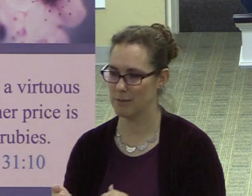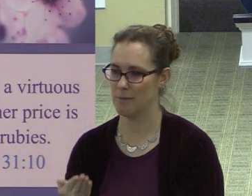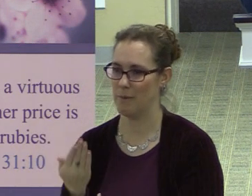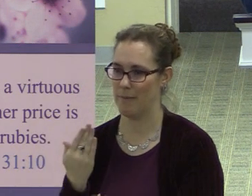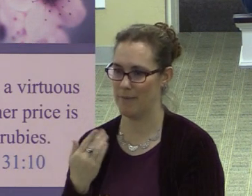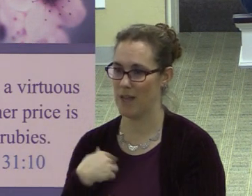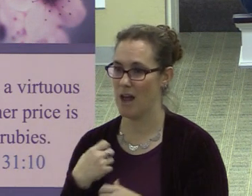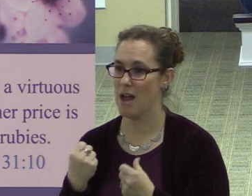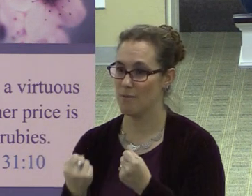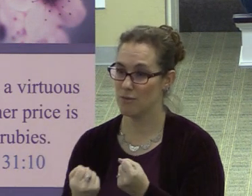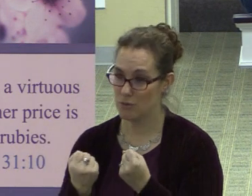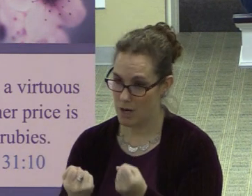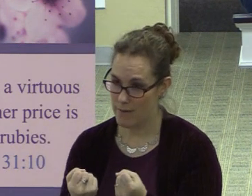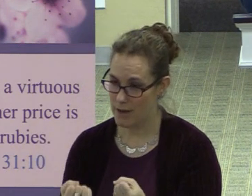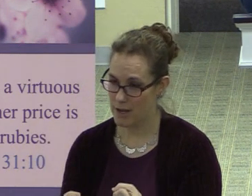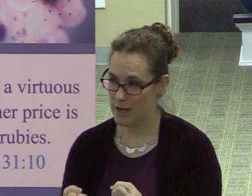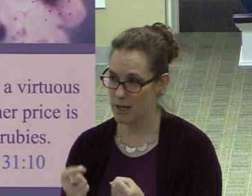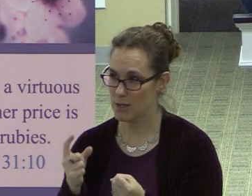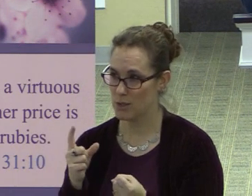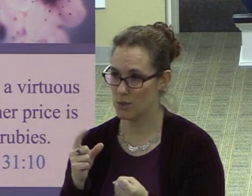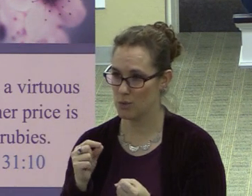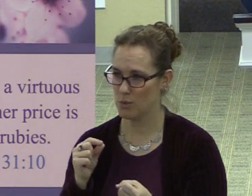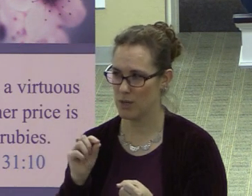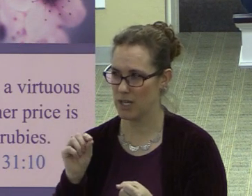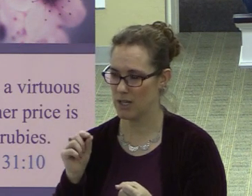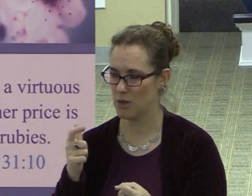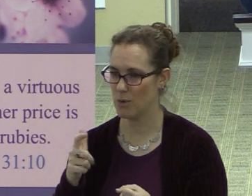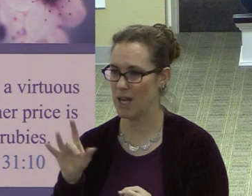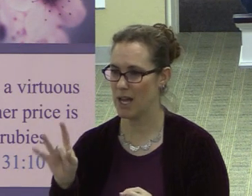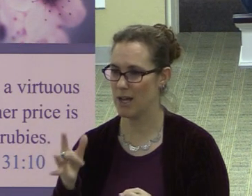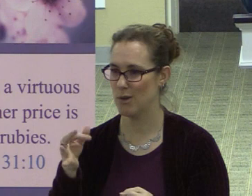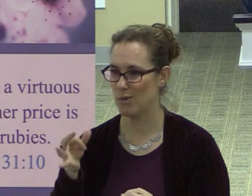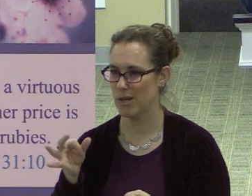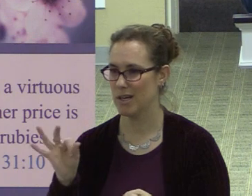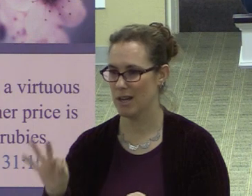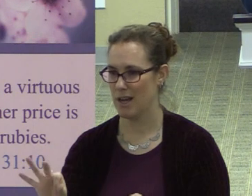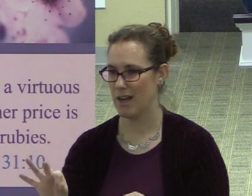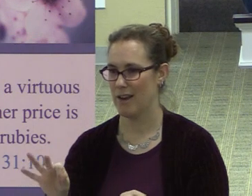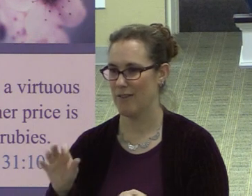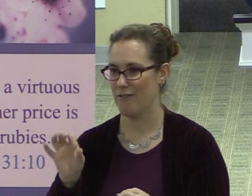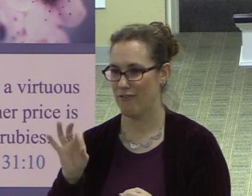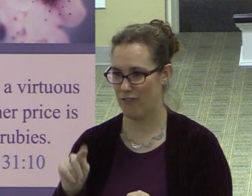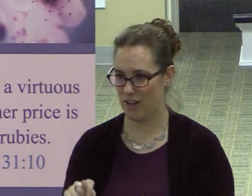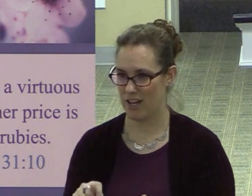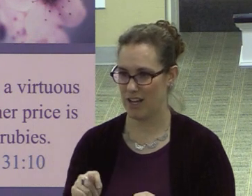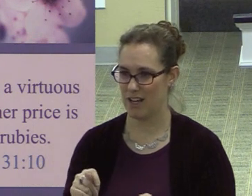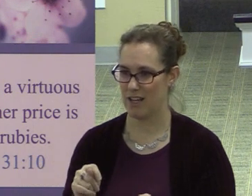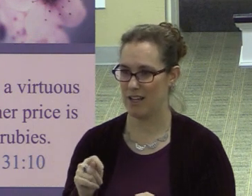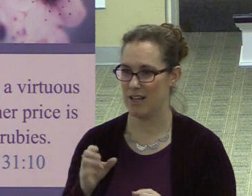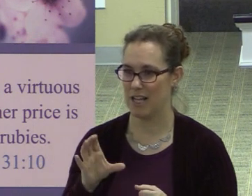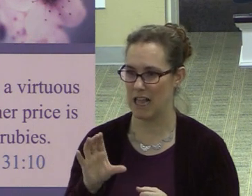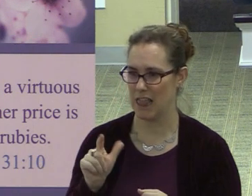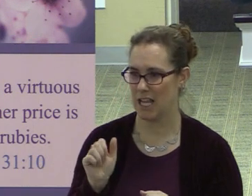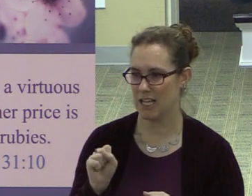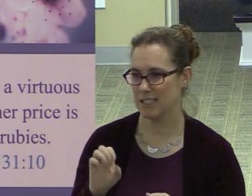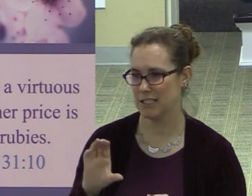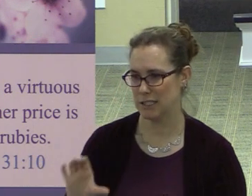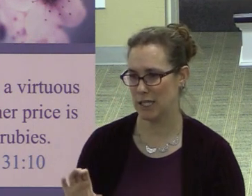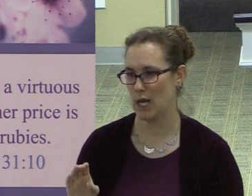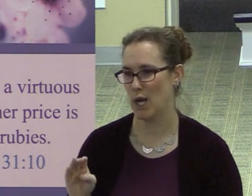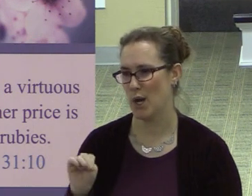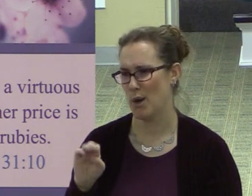and I am driving a 28, 29 foot Class C motorhome. Not good planning.